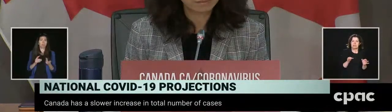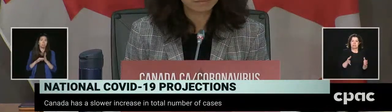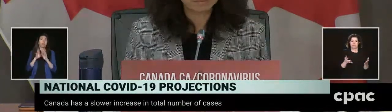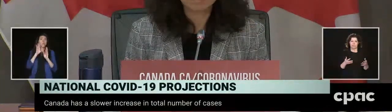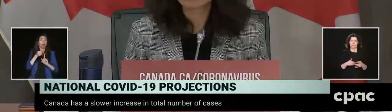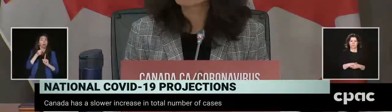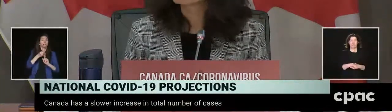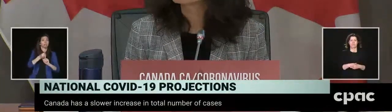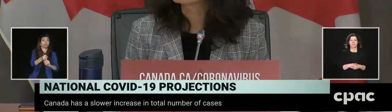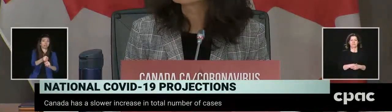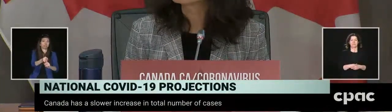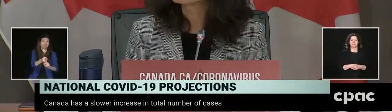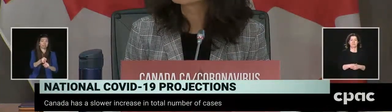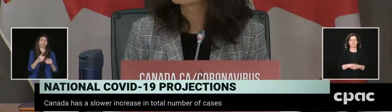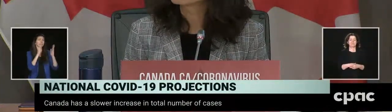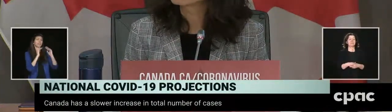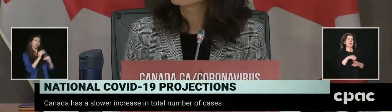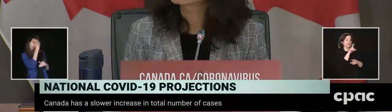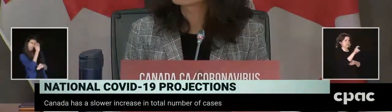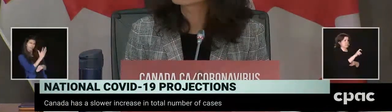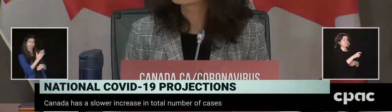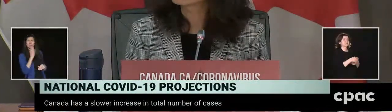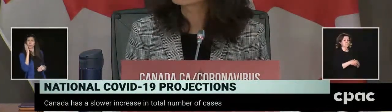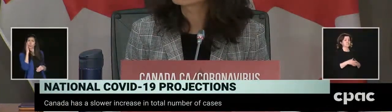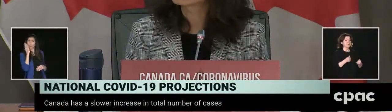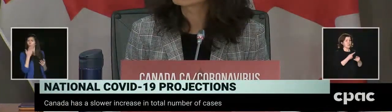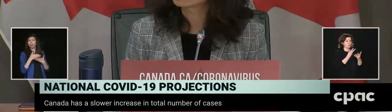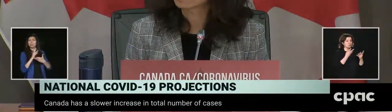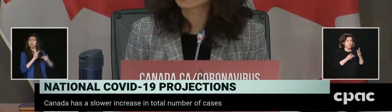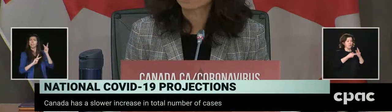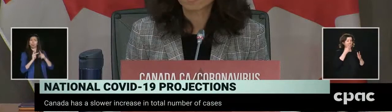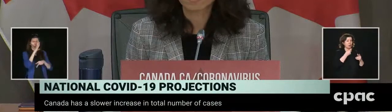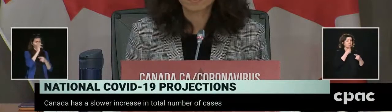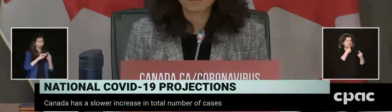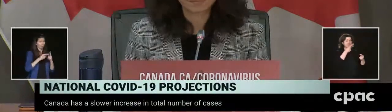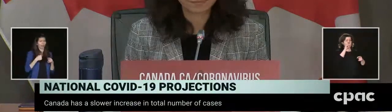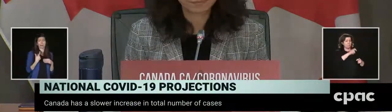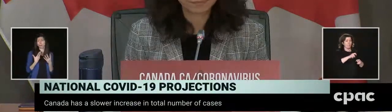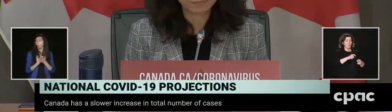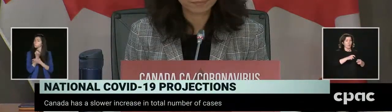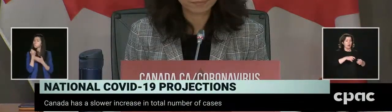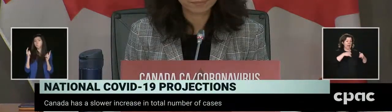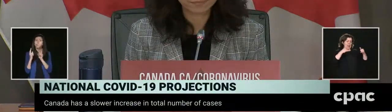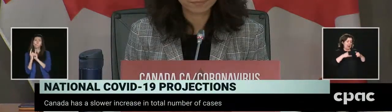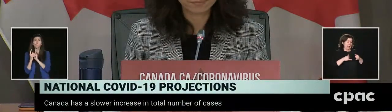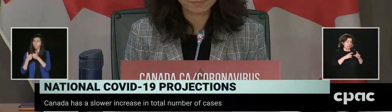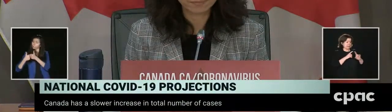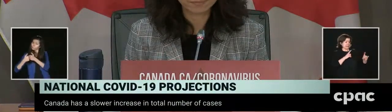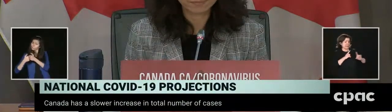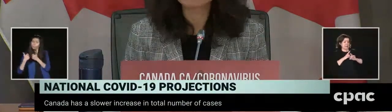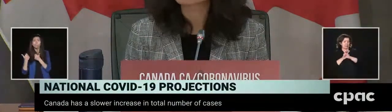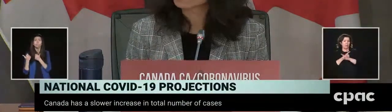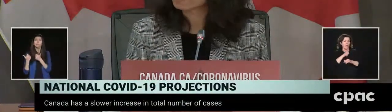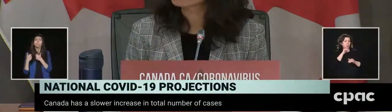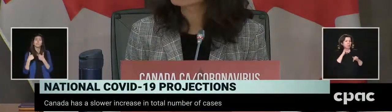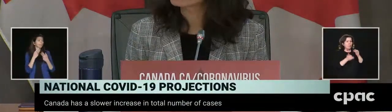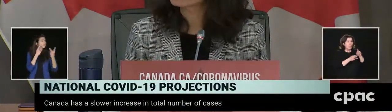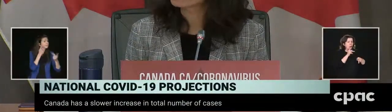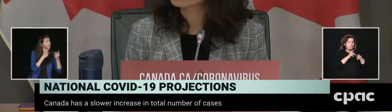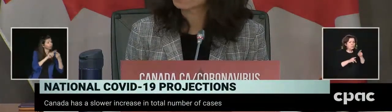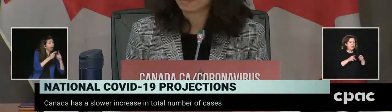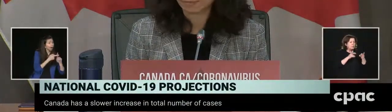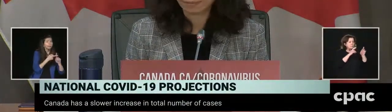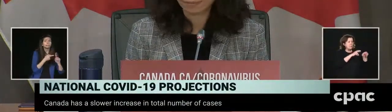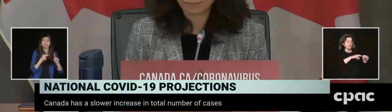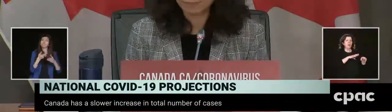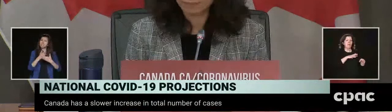including anecdotally, we hear boyfriends going to see girlfriends that live at different houses and so on. This weekend's going to be a huge test. We're